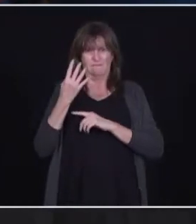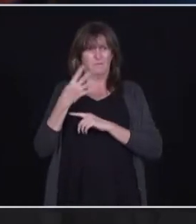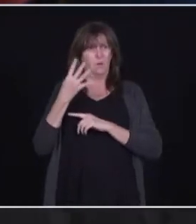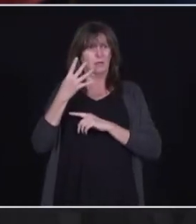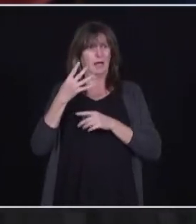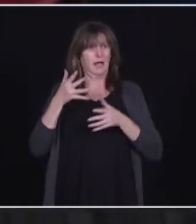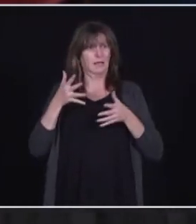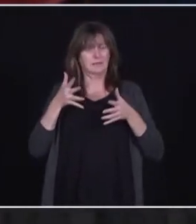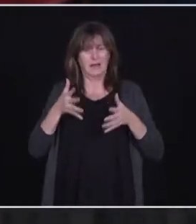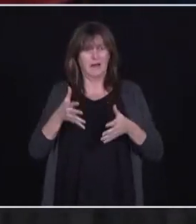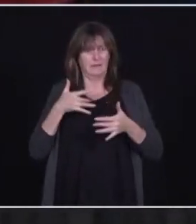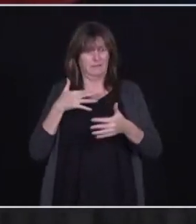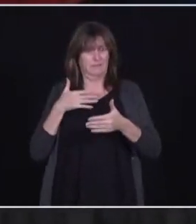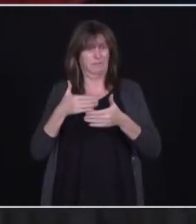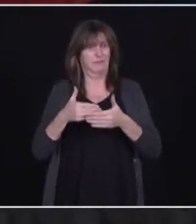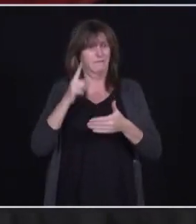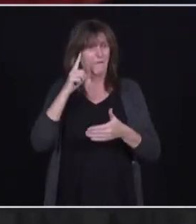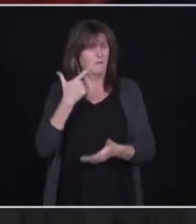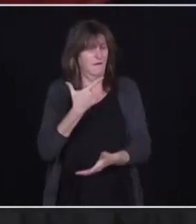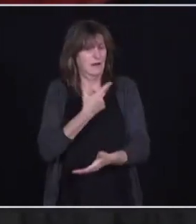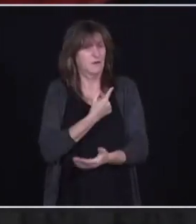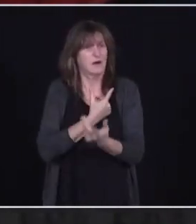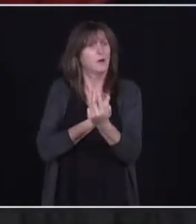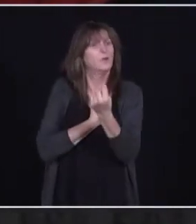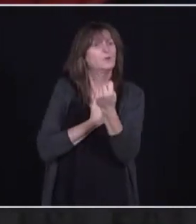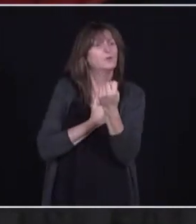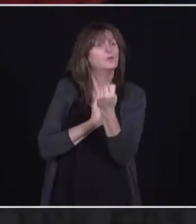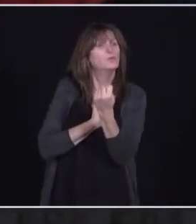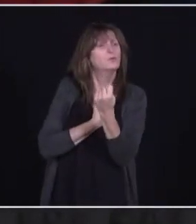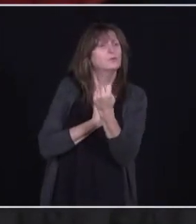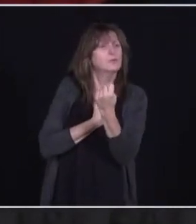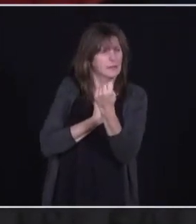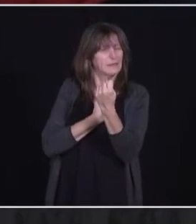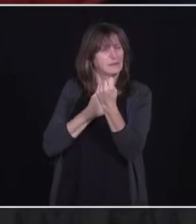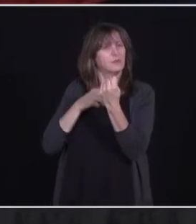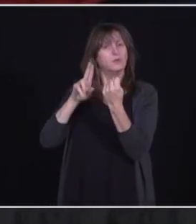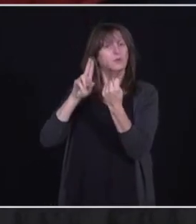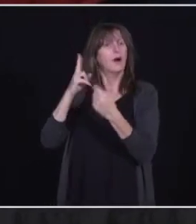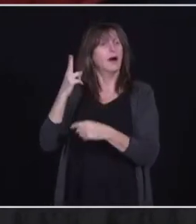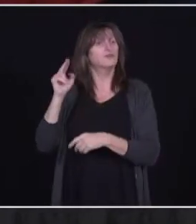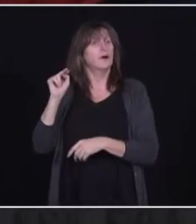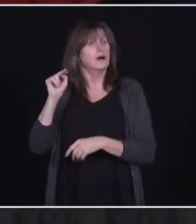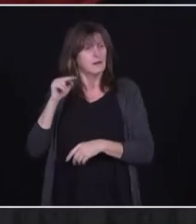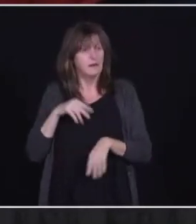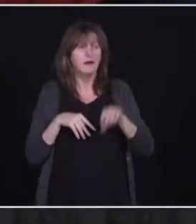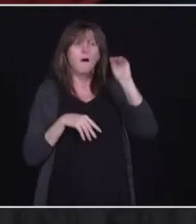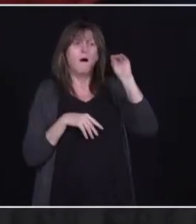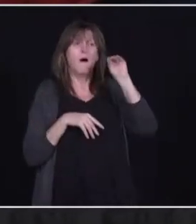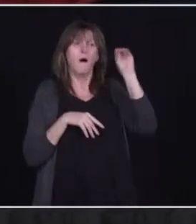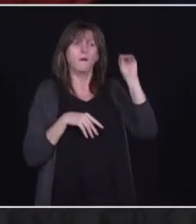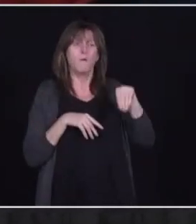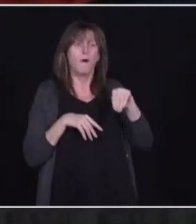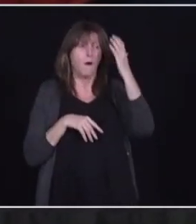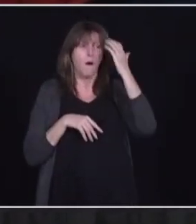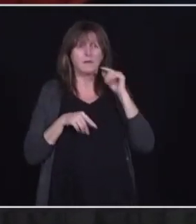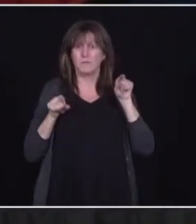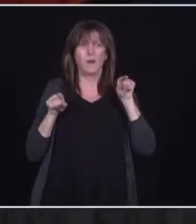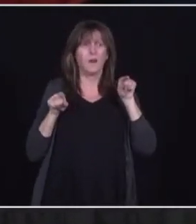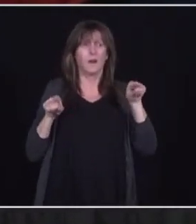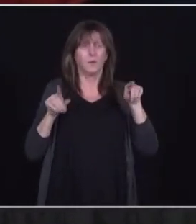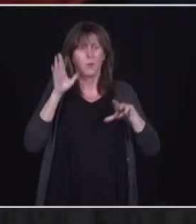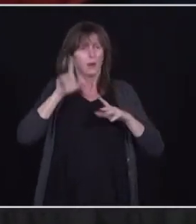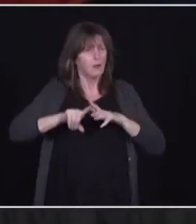centres, one here in Toronto University Health Network and one in Ottawa, the Ottawa Hospital. I've had the opportunity with this incredible team of professional public